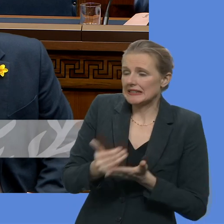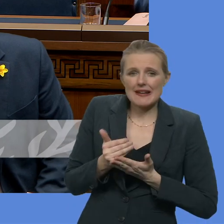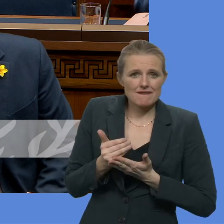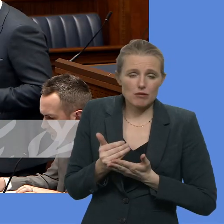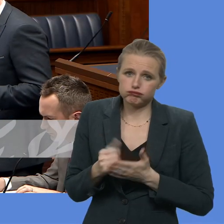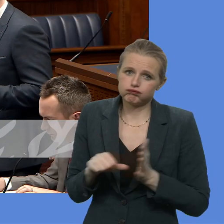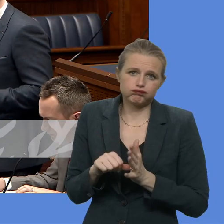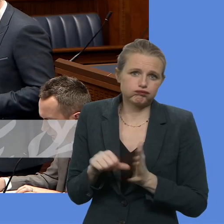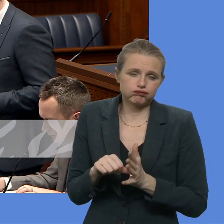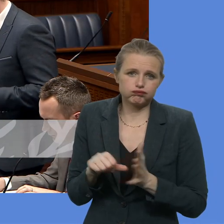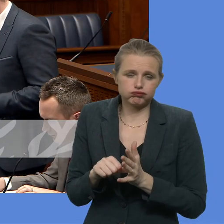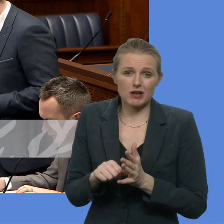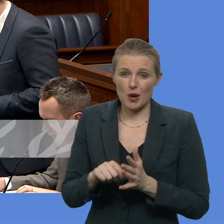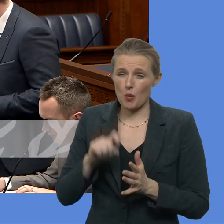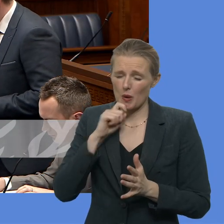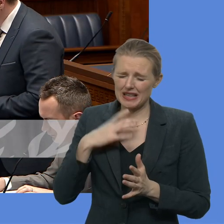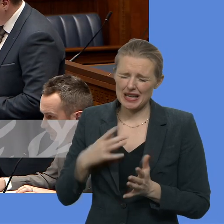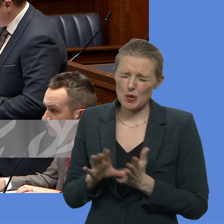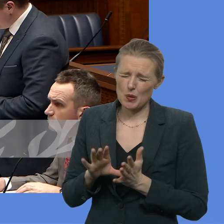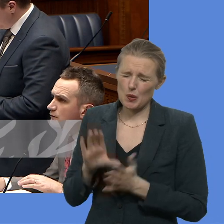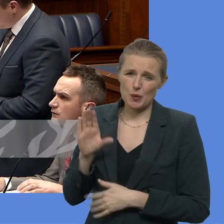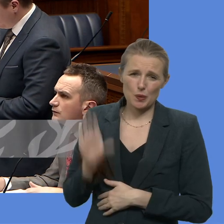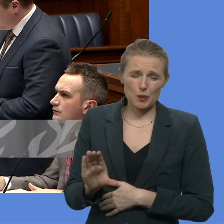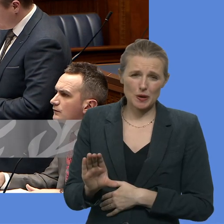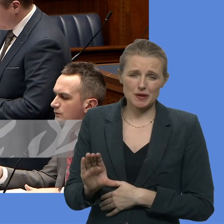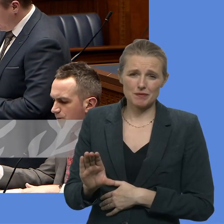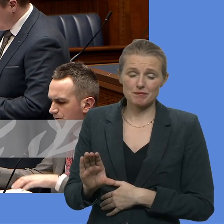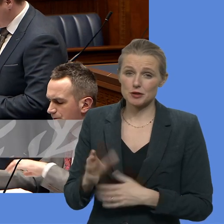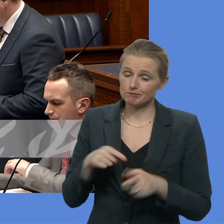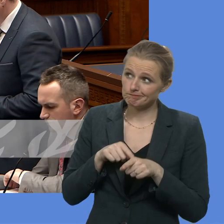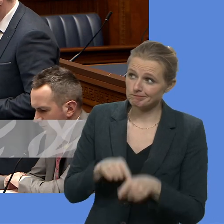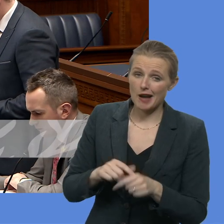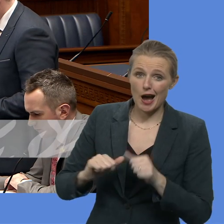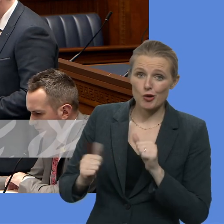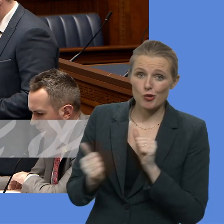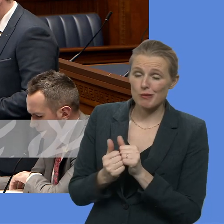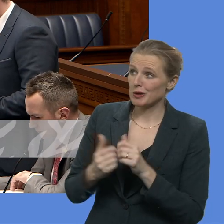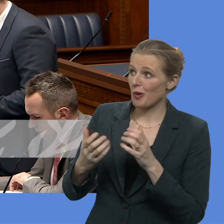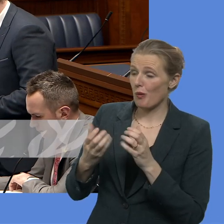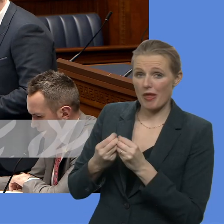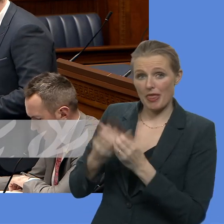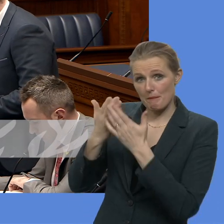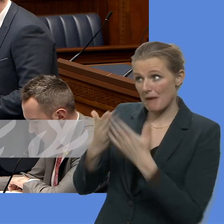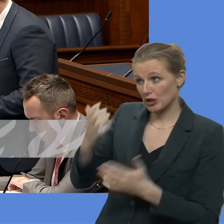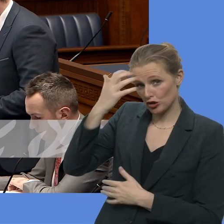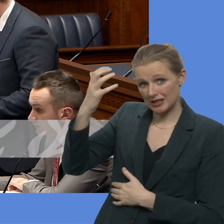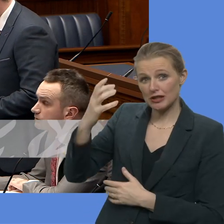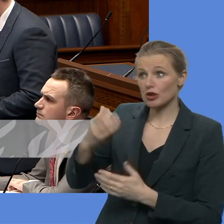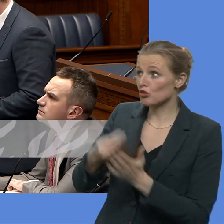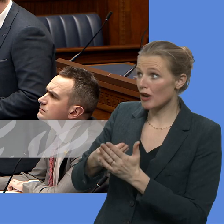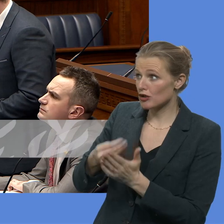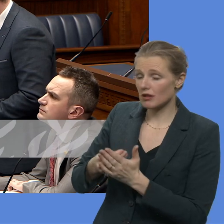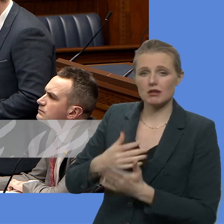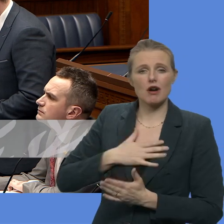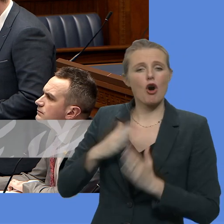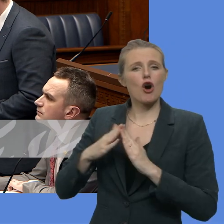a substantial injection of funds, and so subject to agreement by His Majesty's Treasury, I would like to see the housing executive